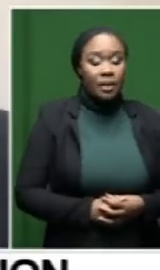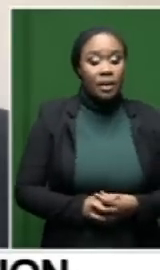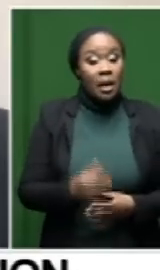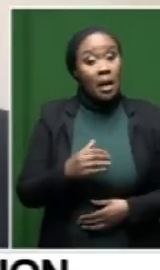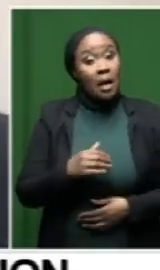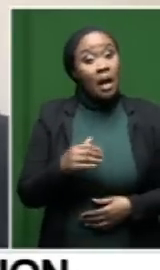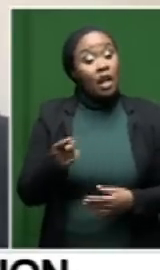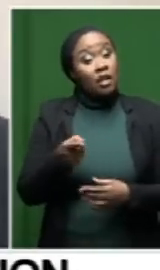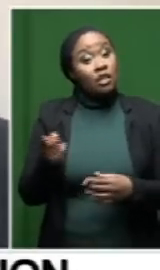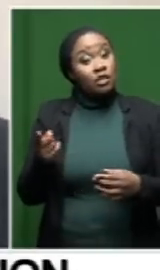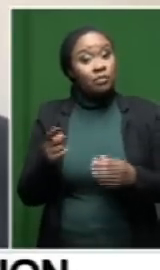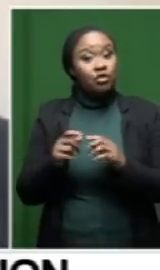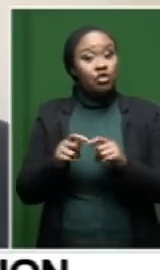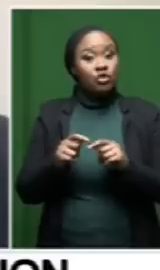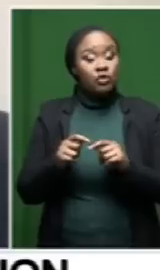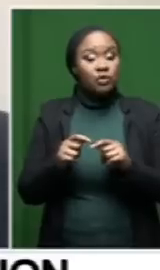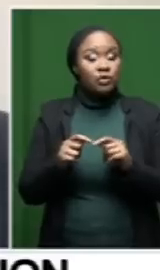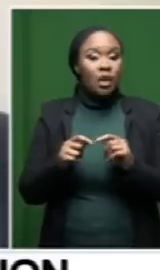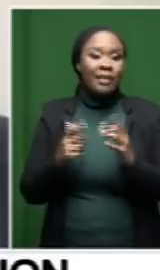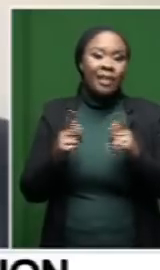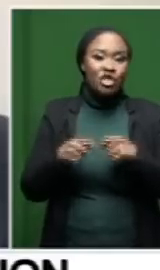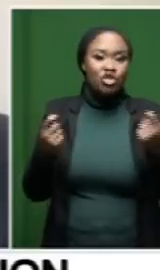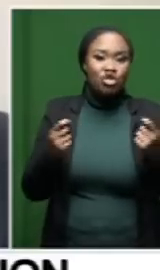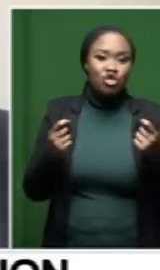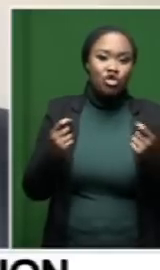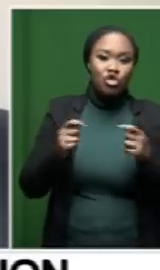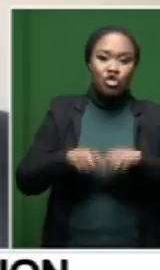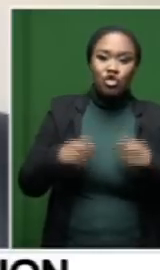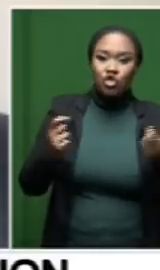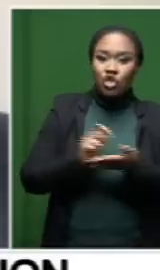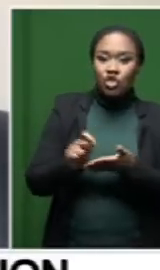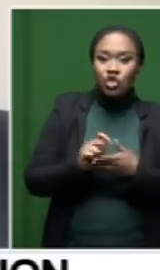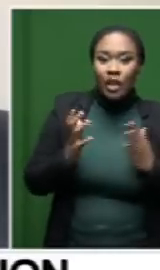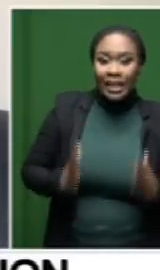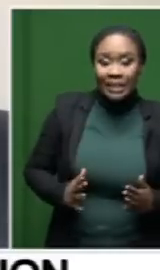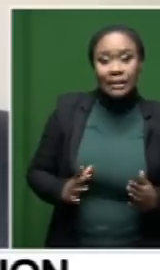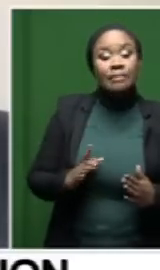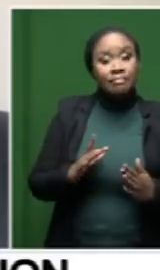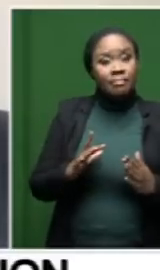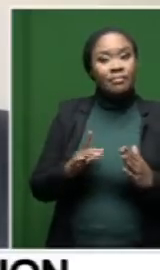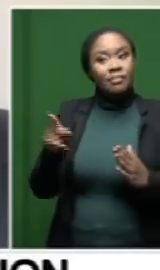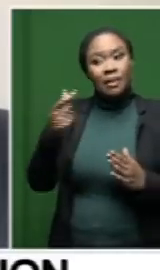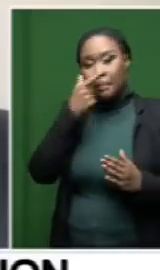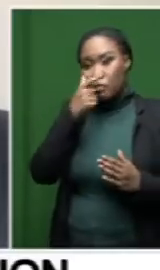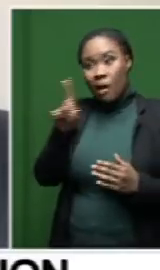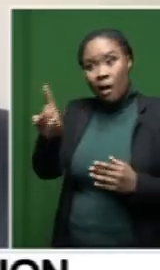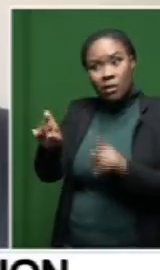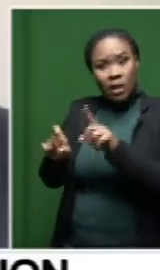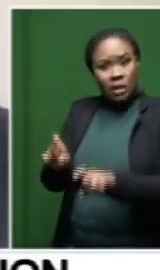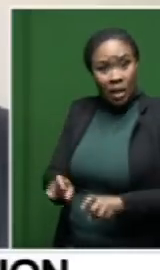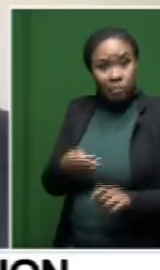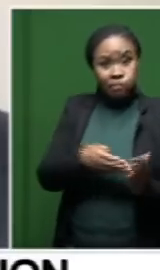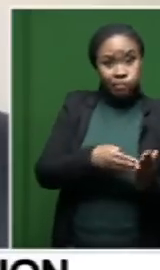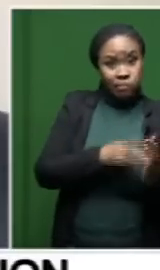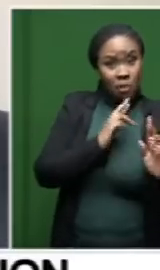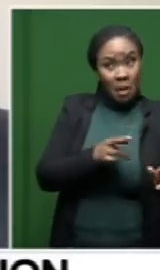asked by journalists with regard to the phone calls between himself and Zondo, bringing up that the report might deal with Ramaphosa's